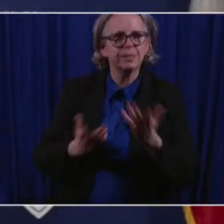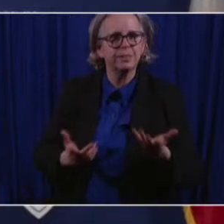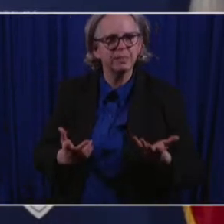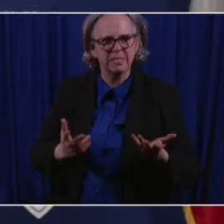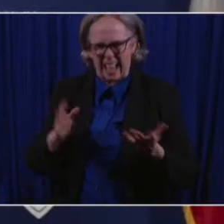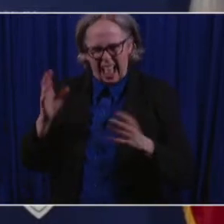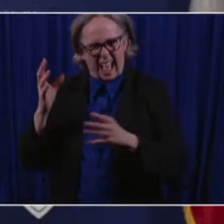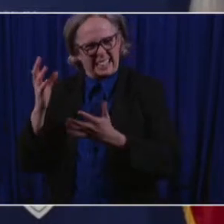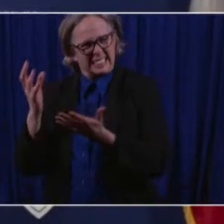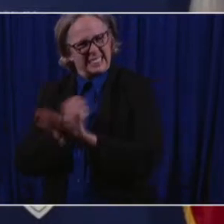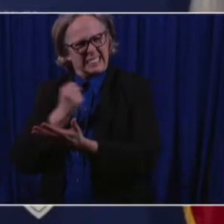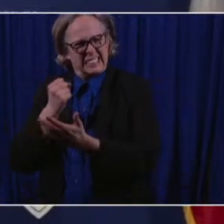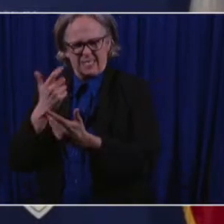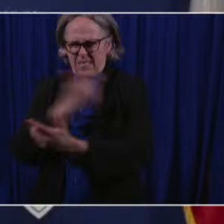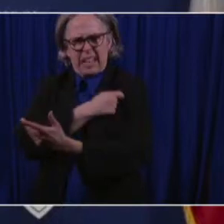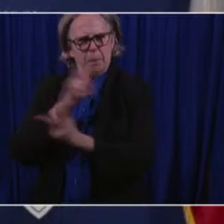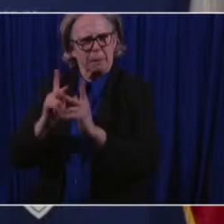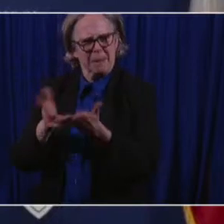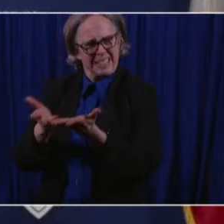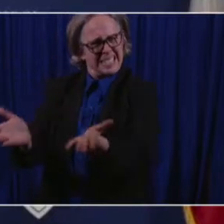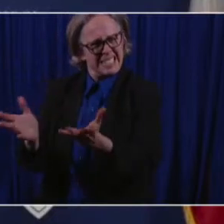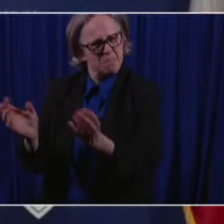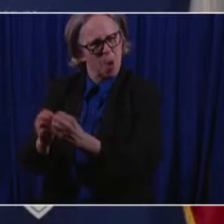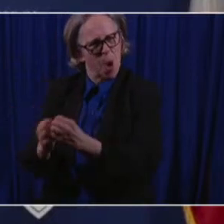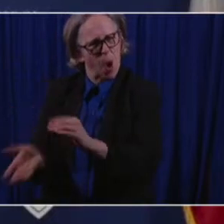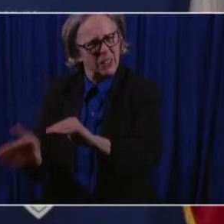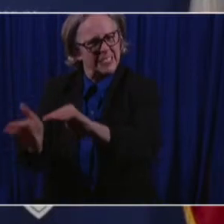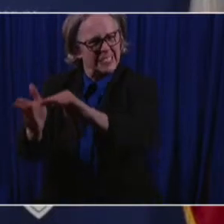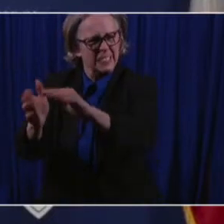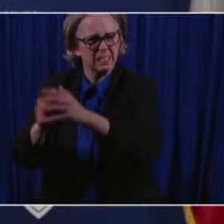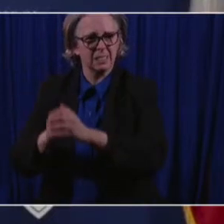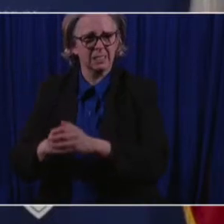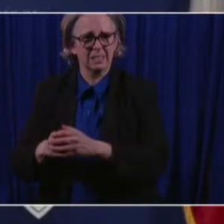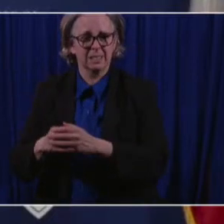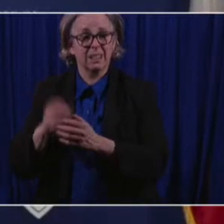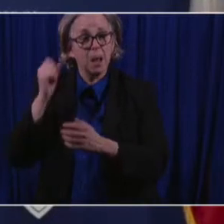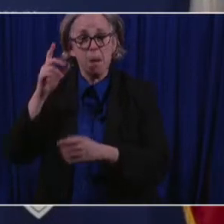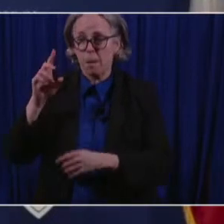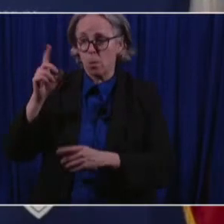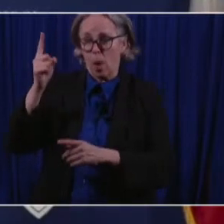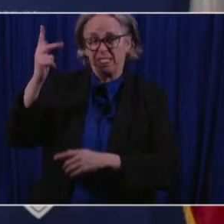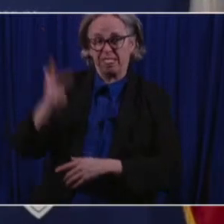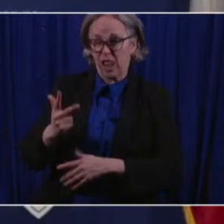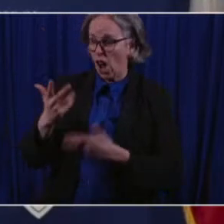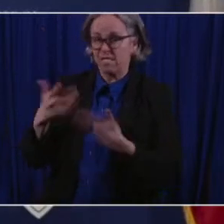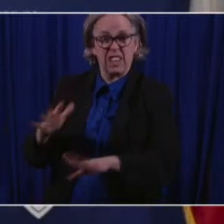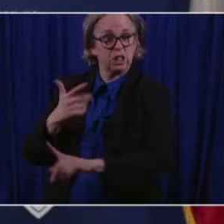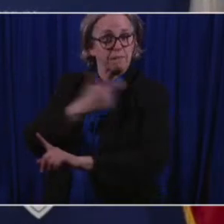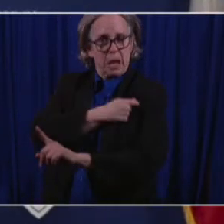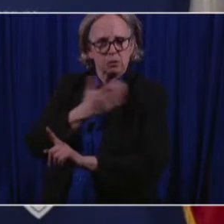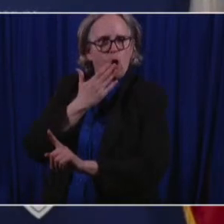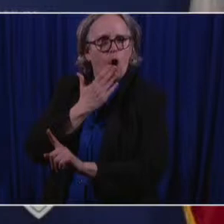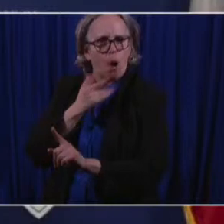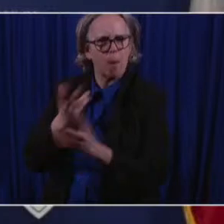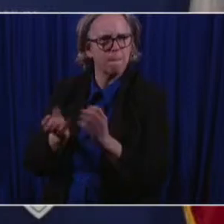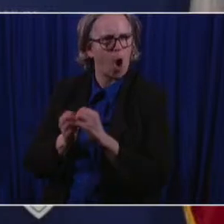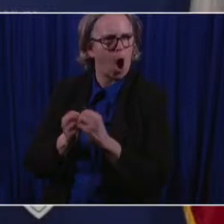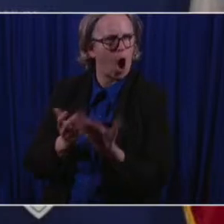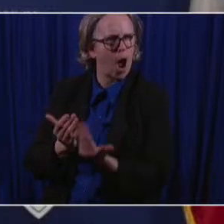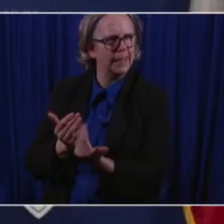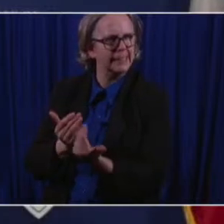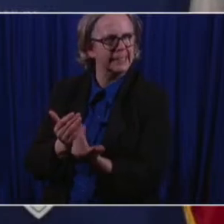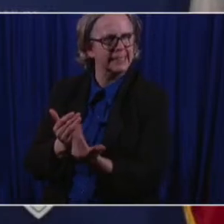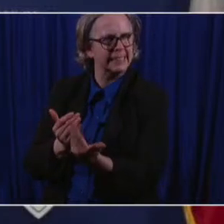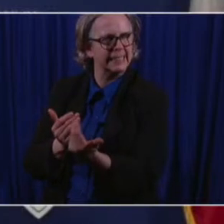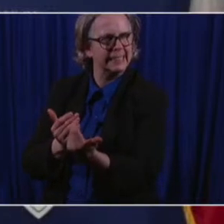The first third of our population has now been vaccinated. Now we're doing well with people